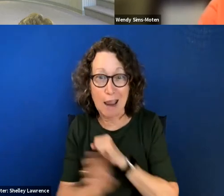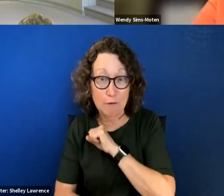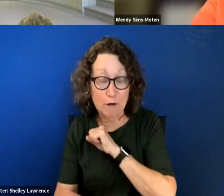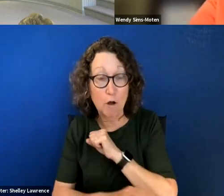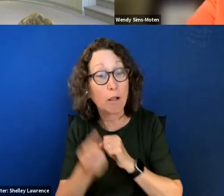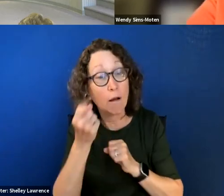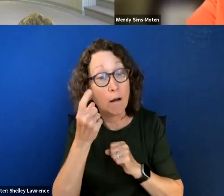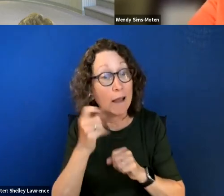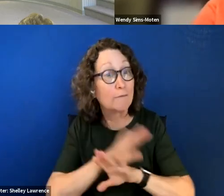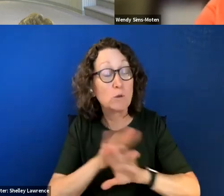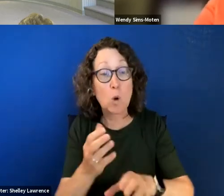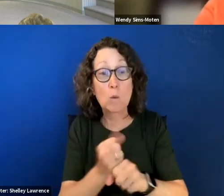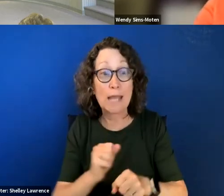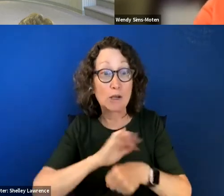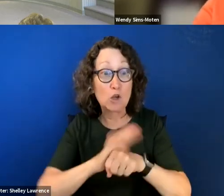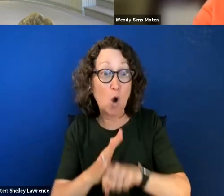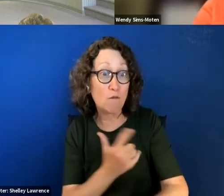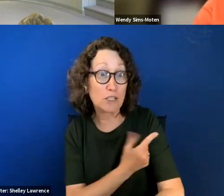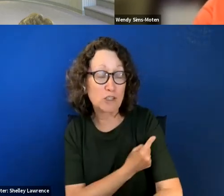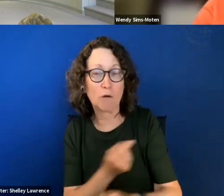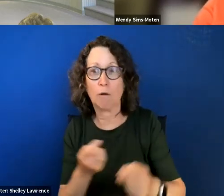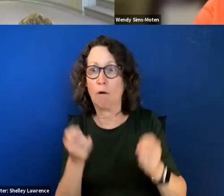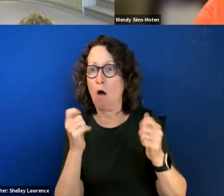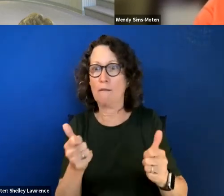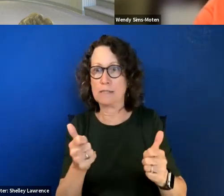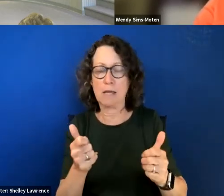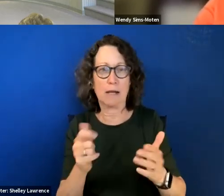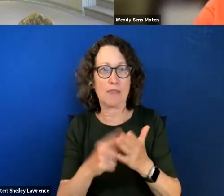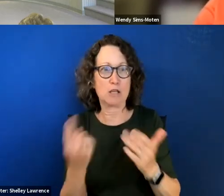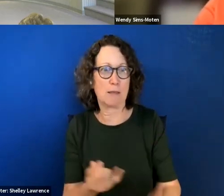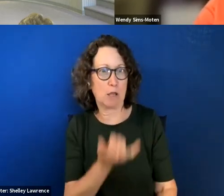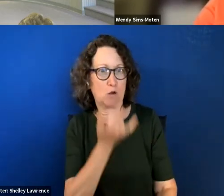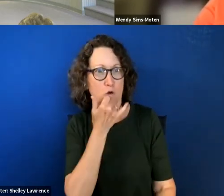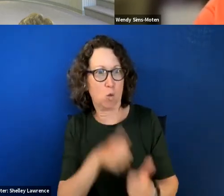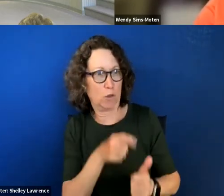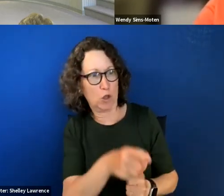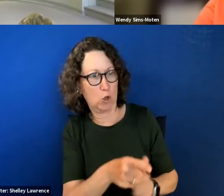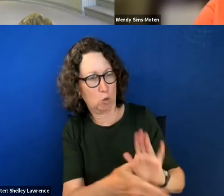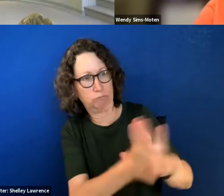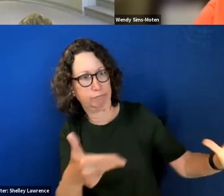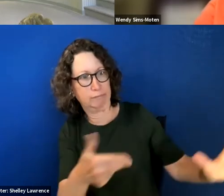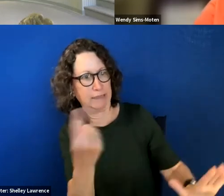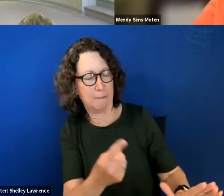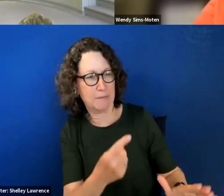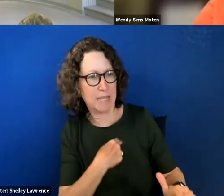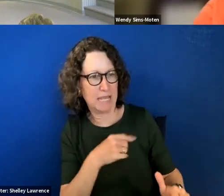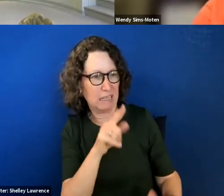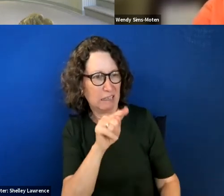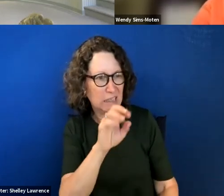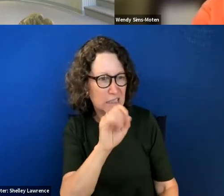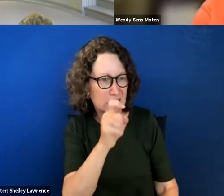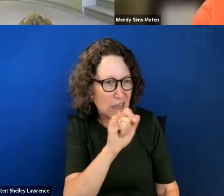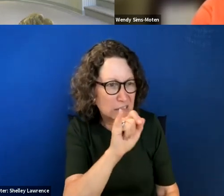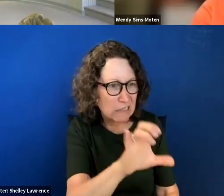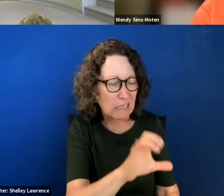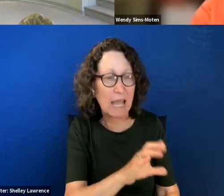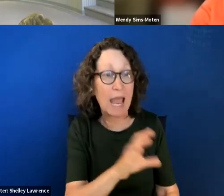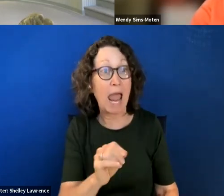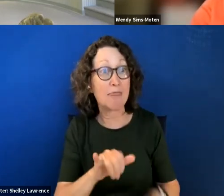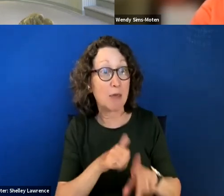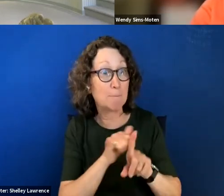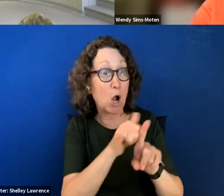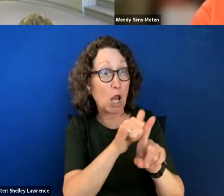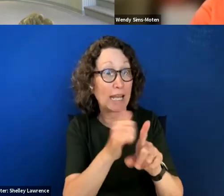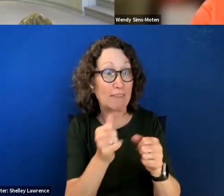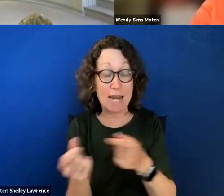get the COVID shot, all of a sudden, there's something wrong with you. There's something toxic. And the bullying